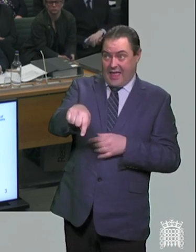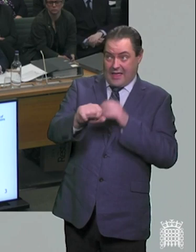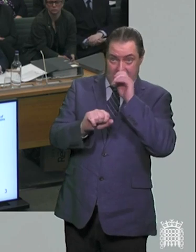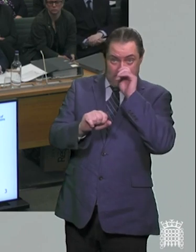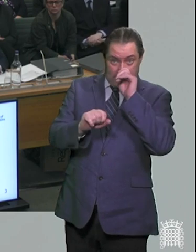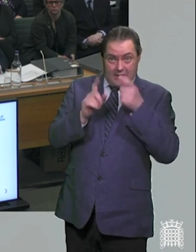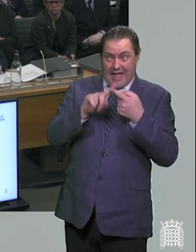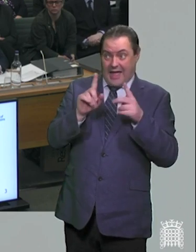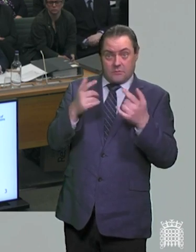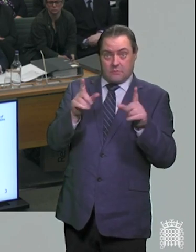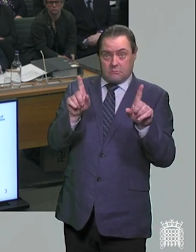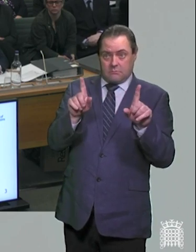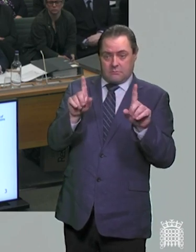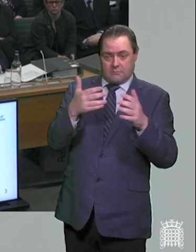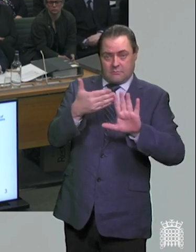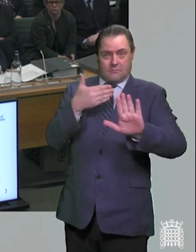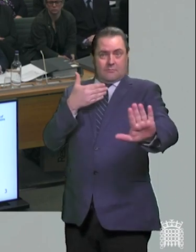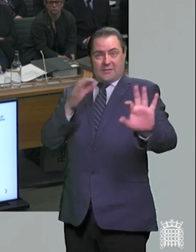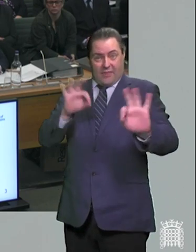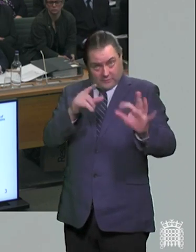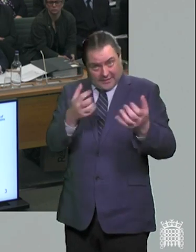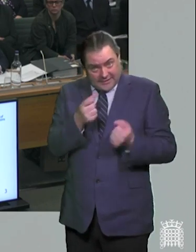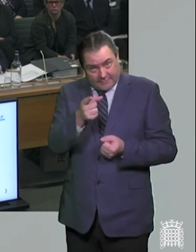and that people were not socially distanced while you were there?